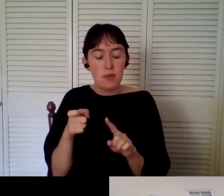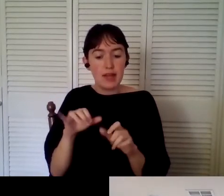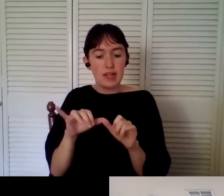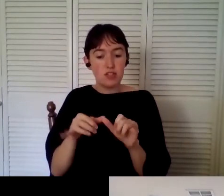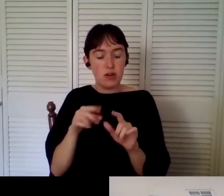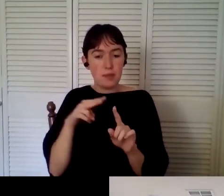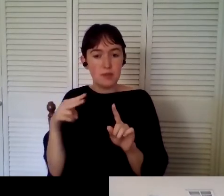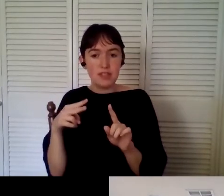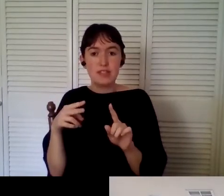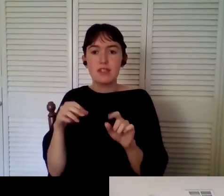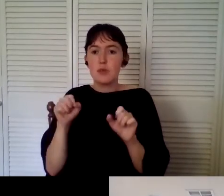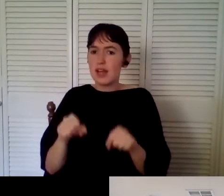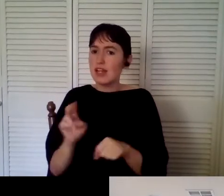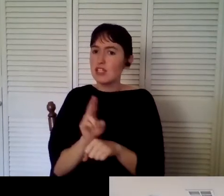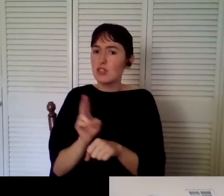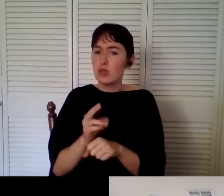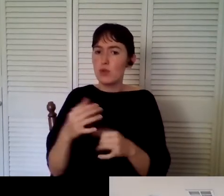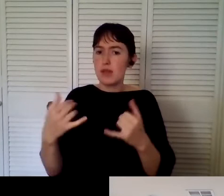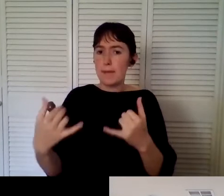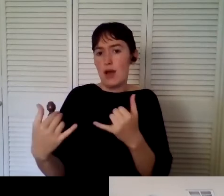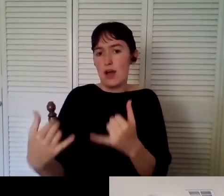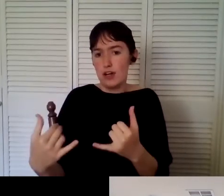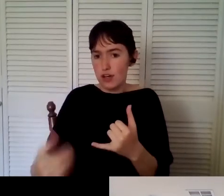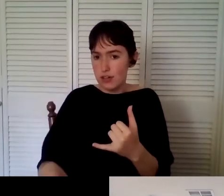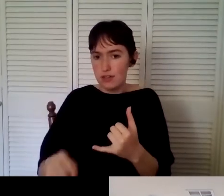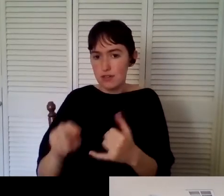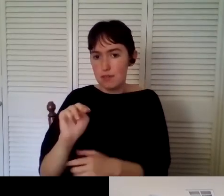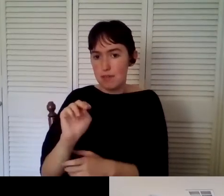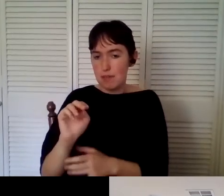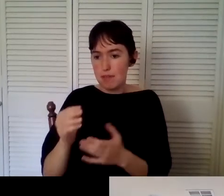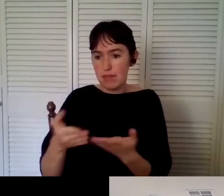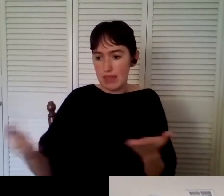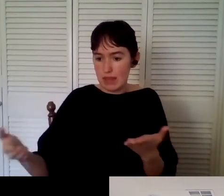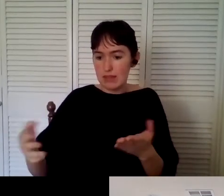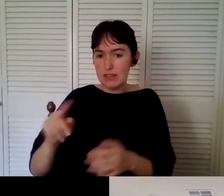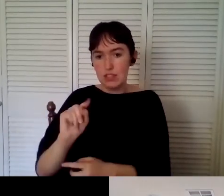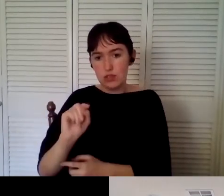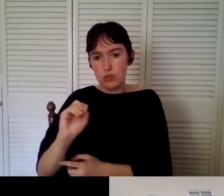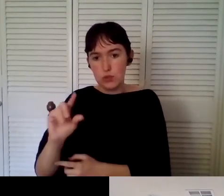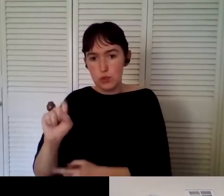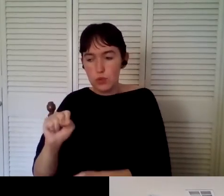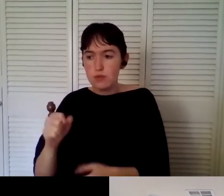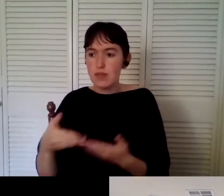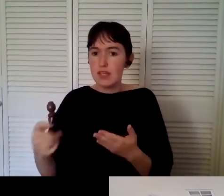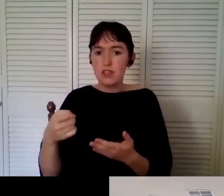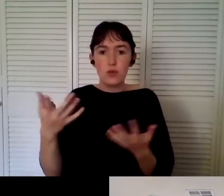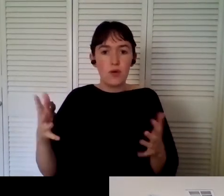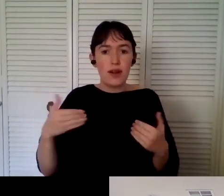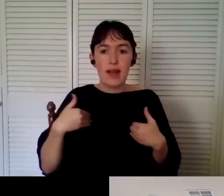totally fine. Use modern materials, use modern tools, use whatever you have at home, but use it in a way where you're